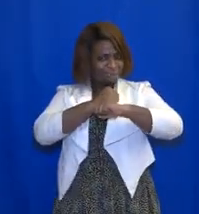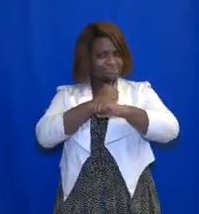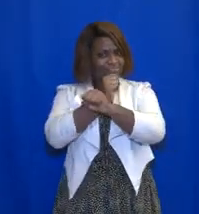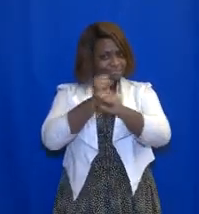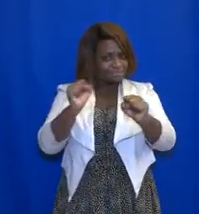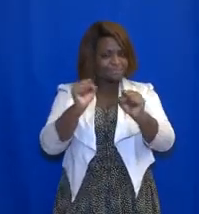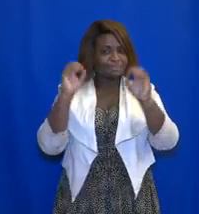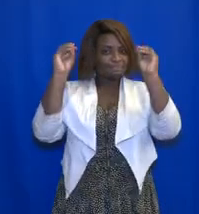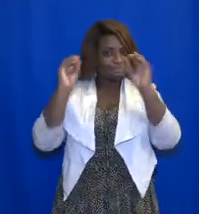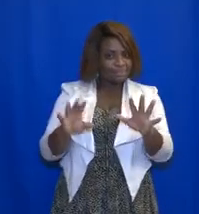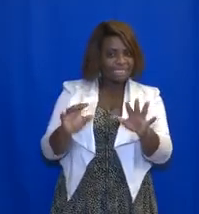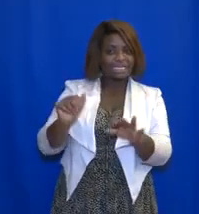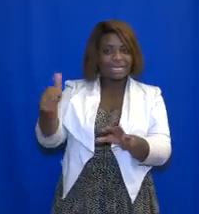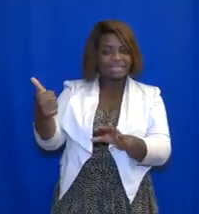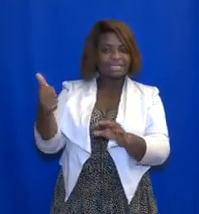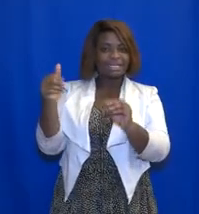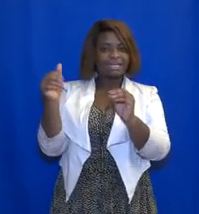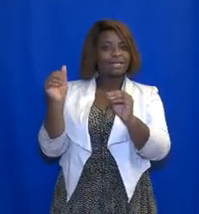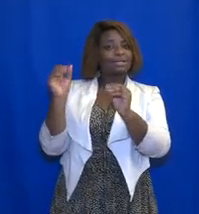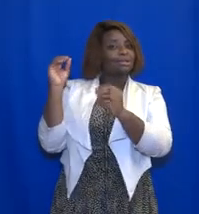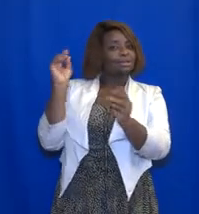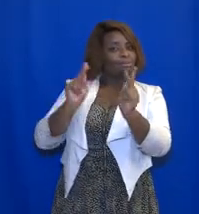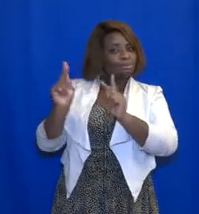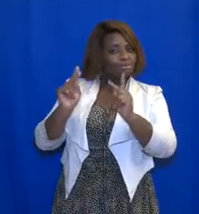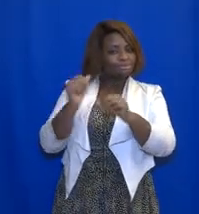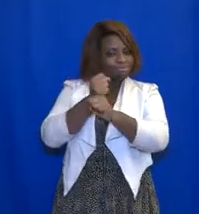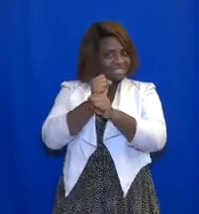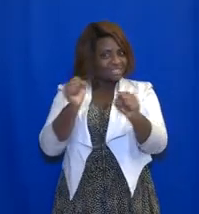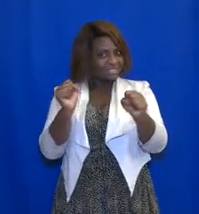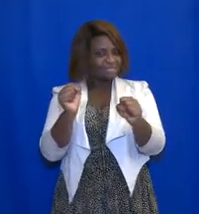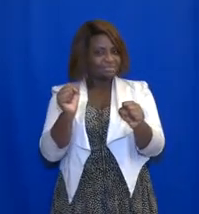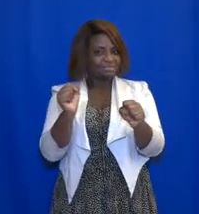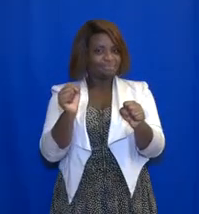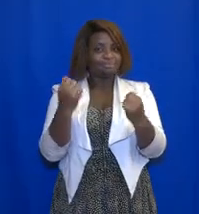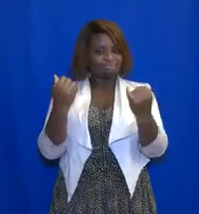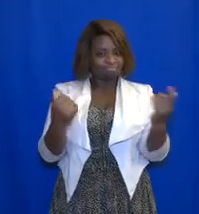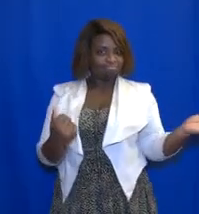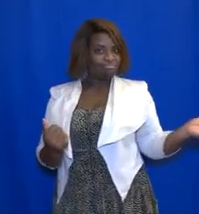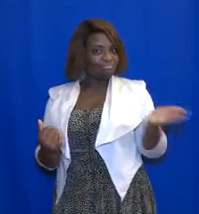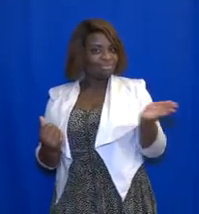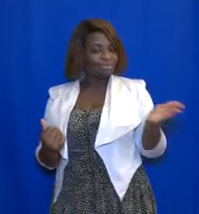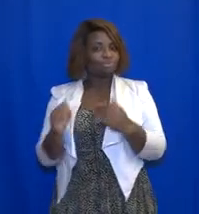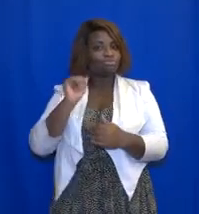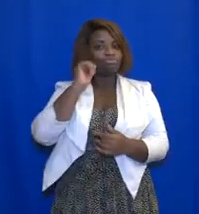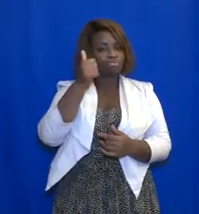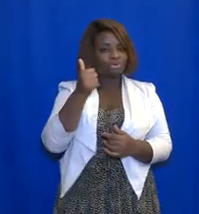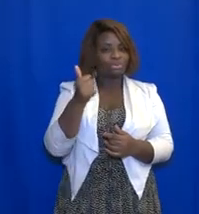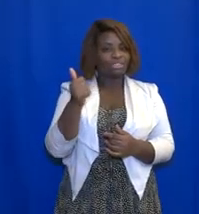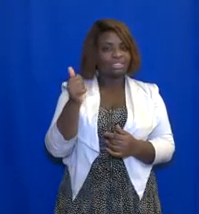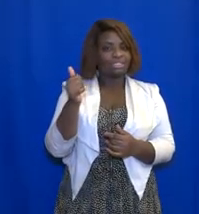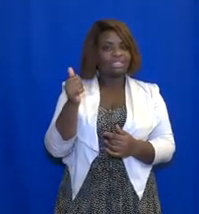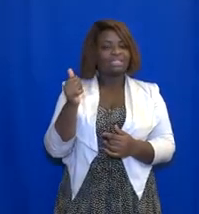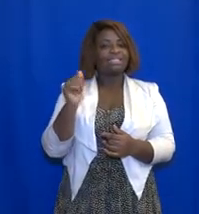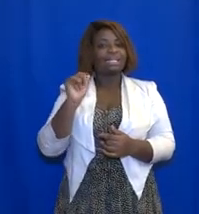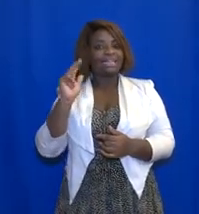teaching, and non-teaching staff. 2 masks each will be delivered tomorrow, and the third